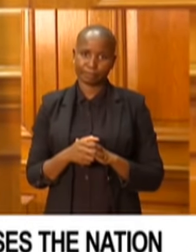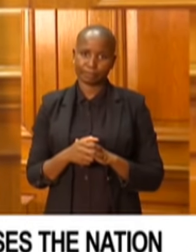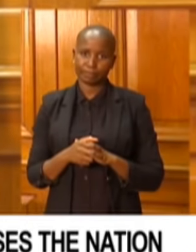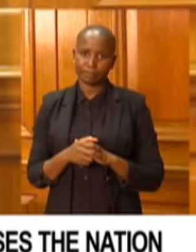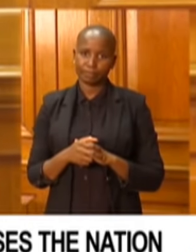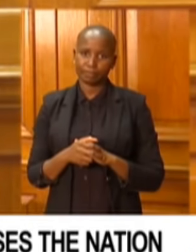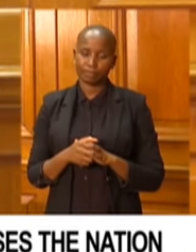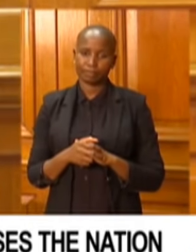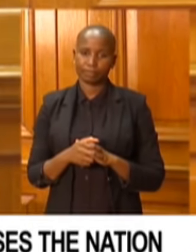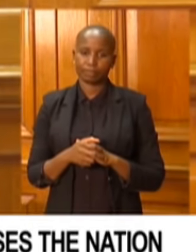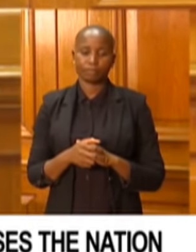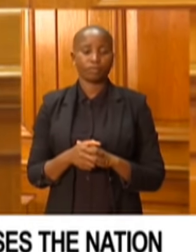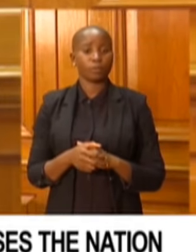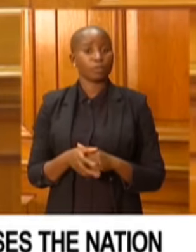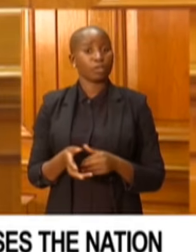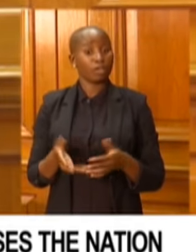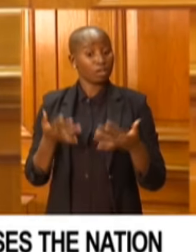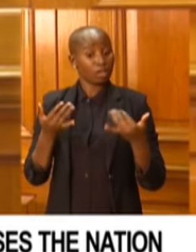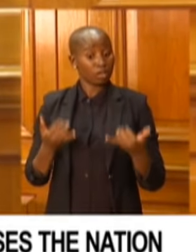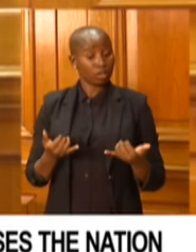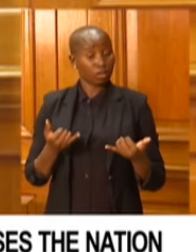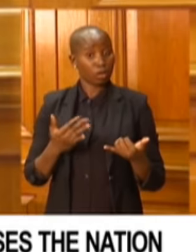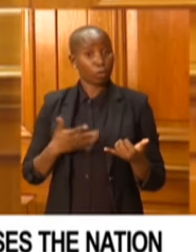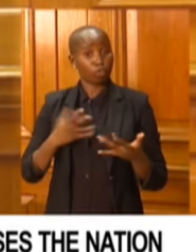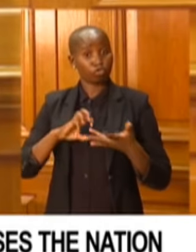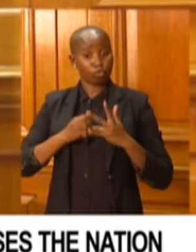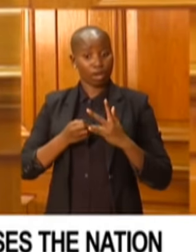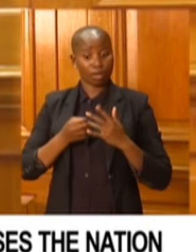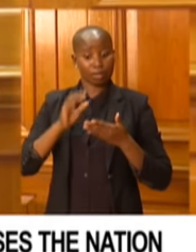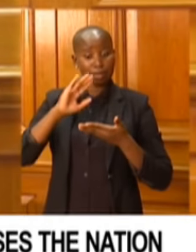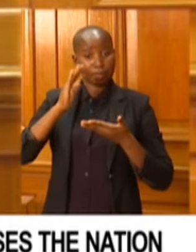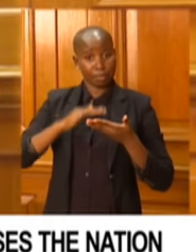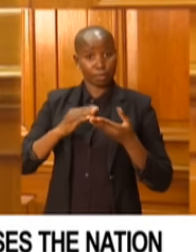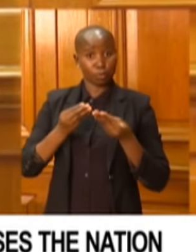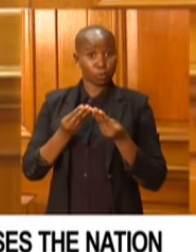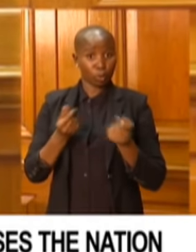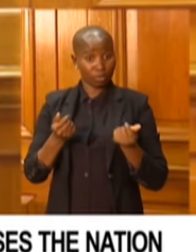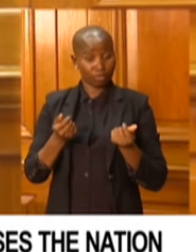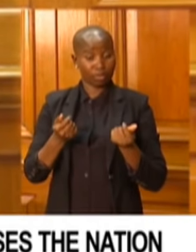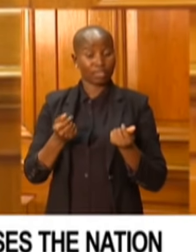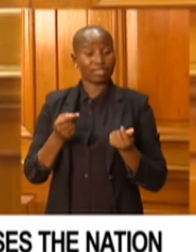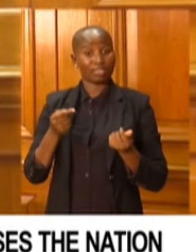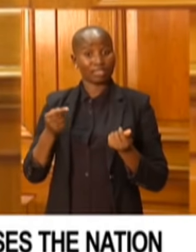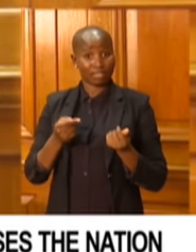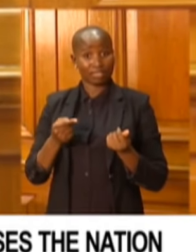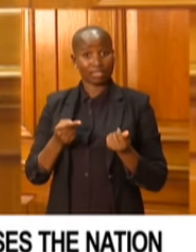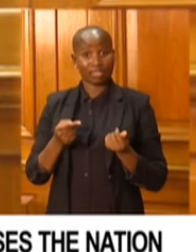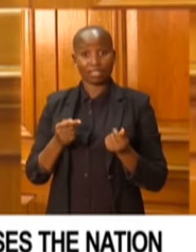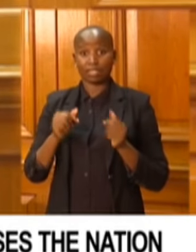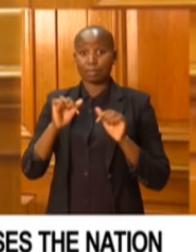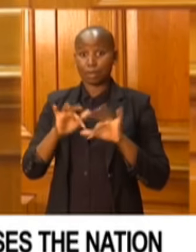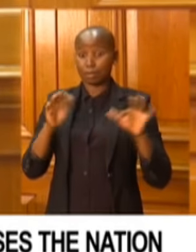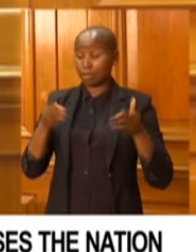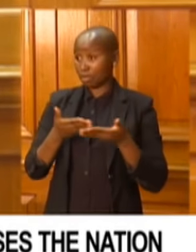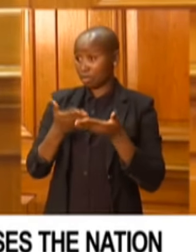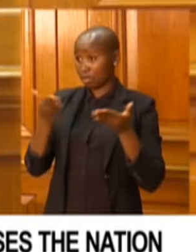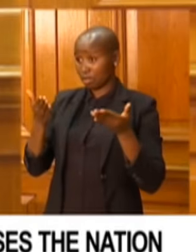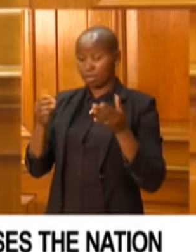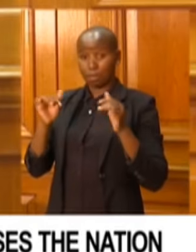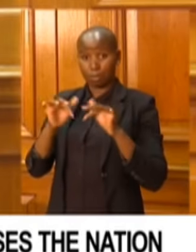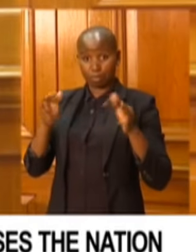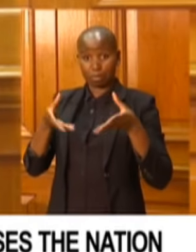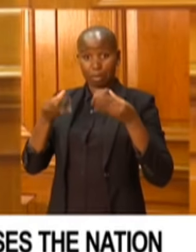to recovery, is to achieve immunity across our population through a massive